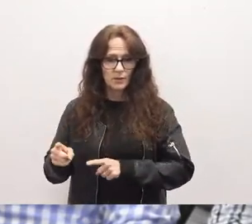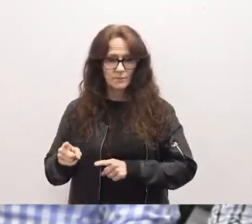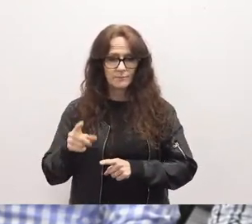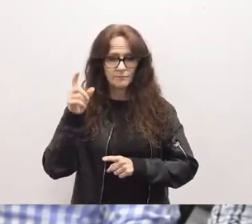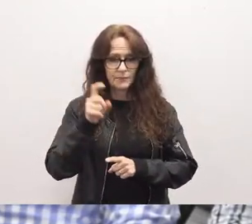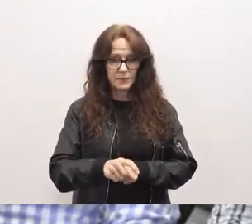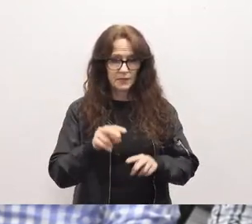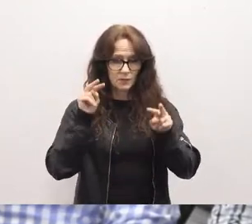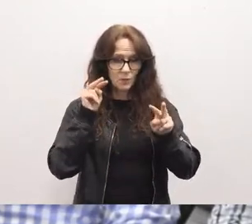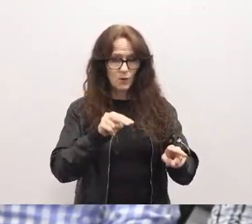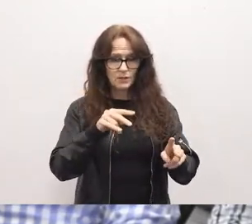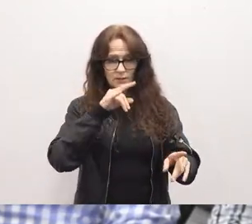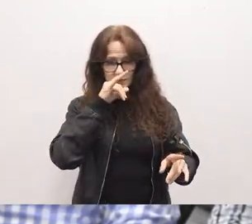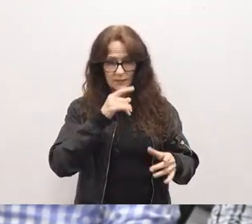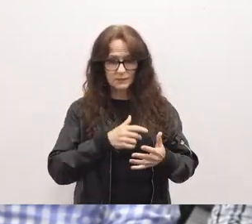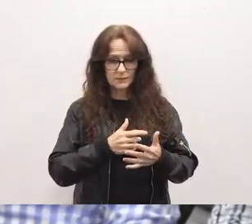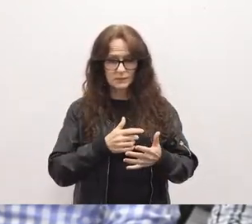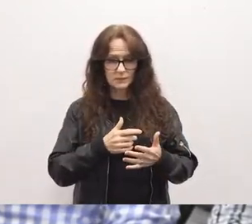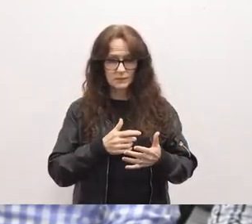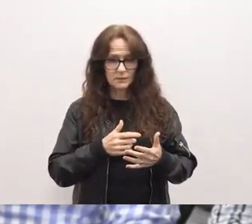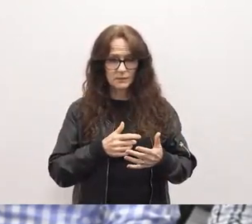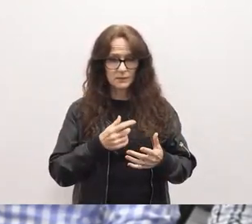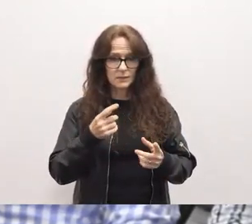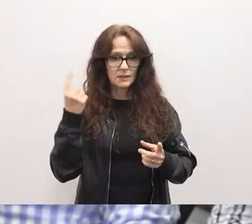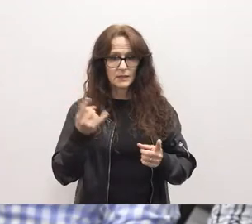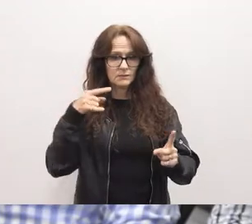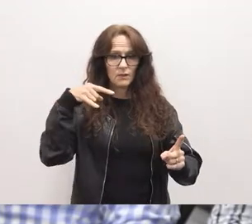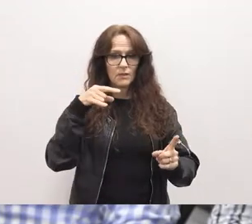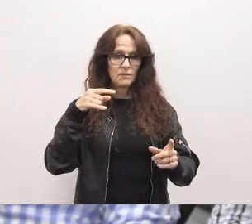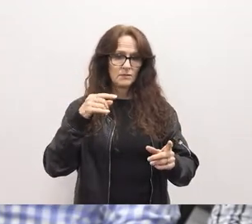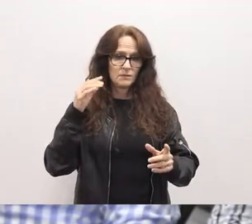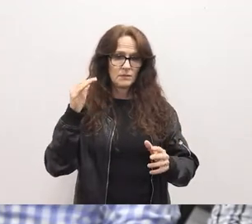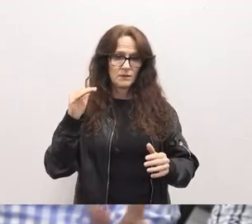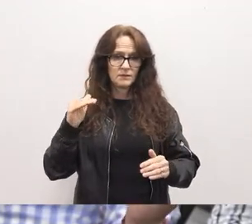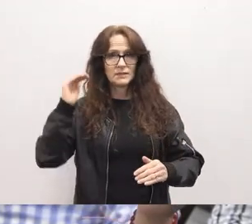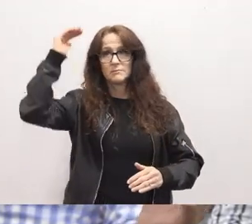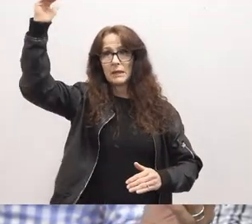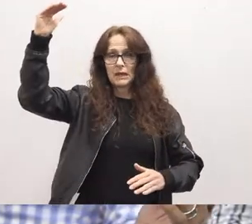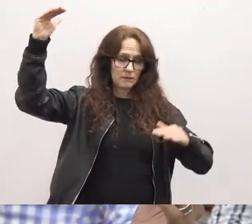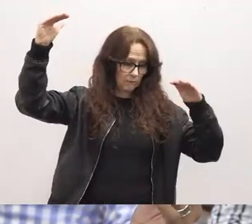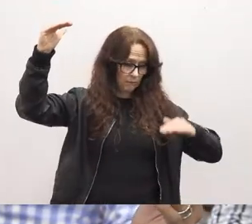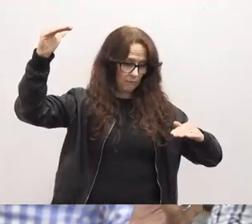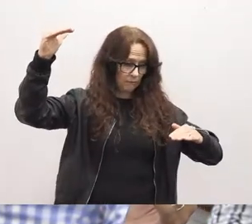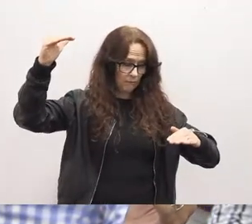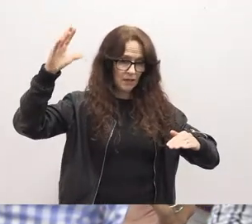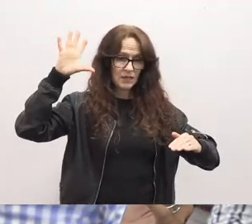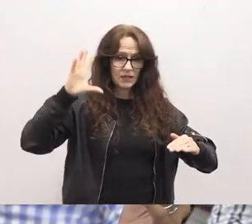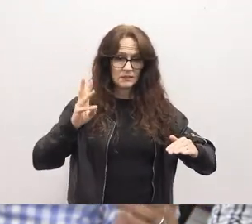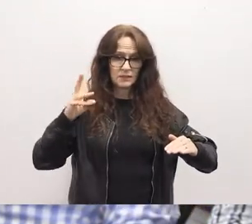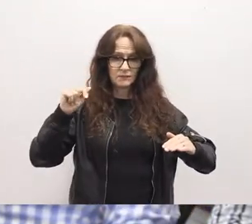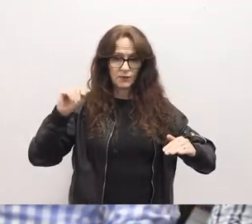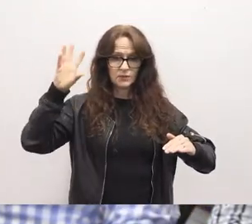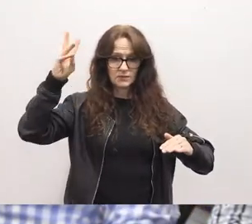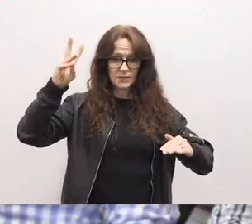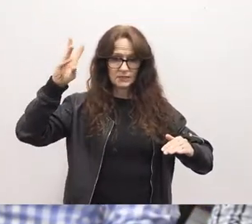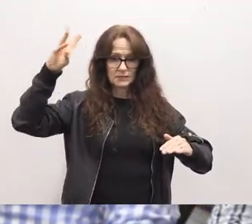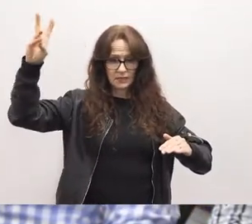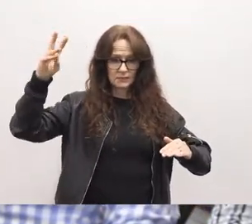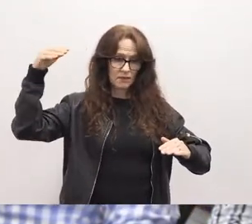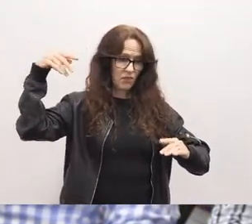needed to watch these kids because this kid was taunting these 5-foot kids. This kid is 6'6",